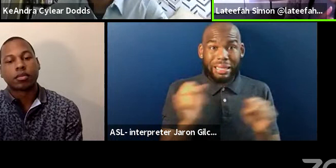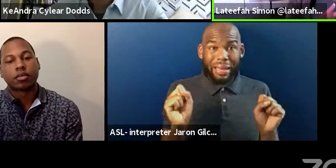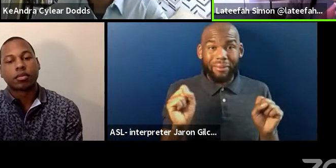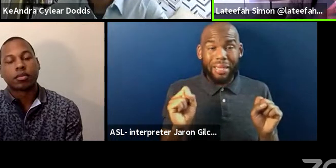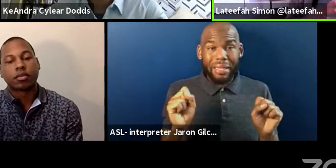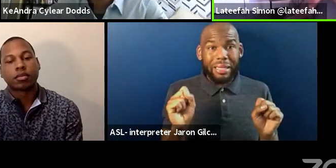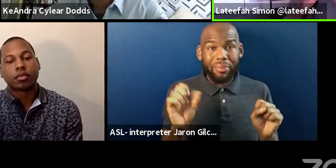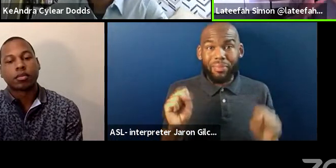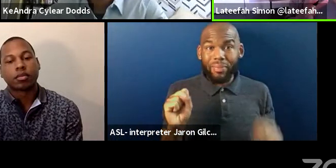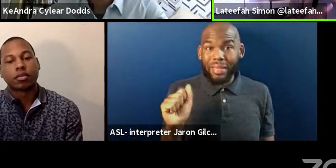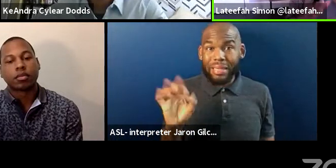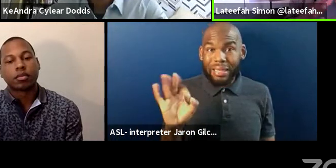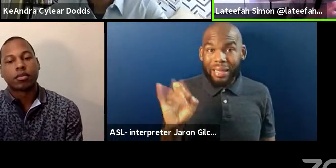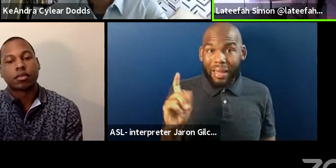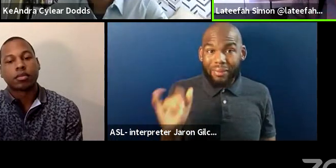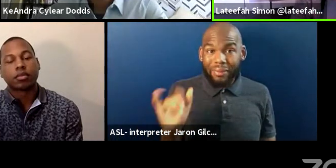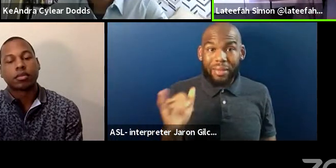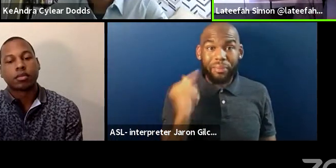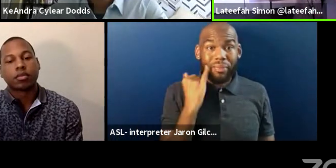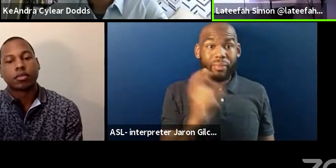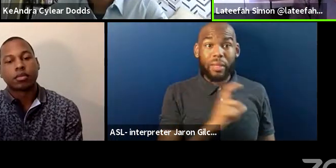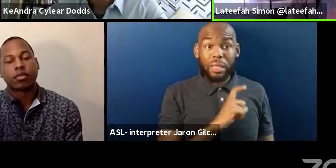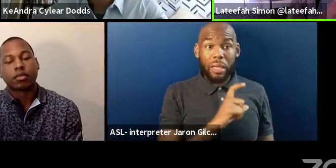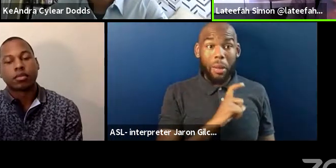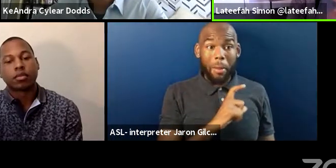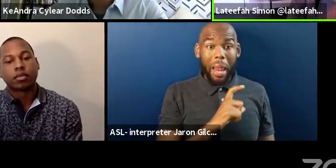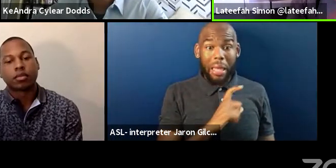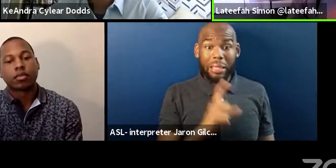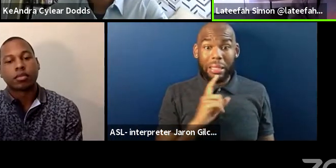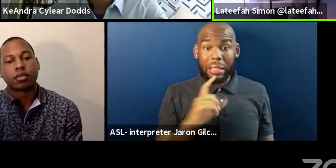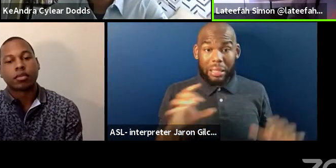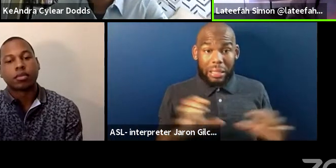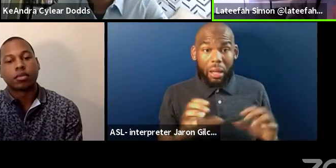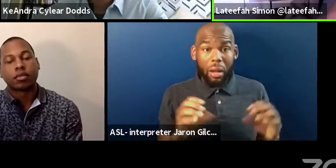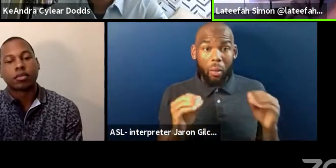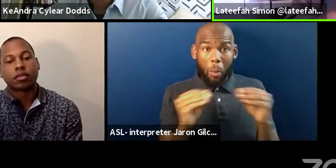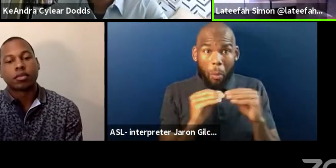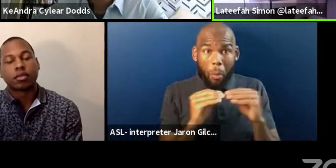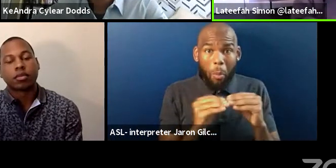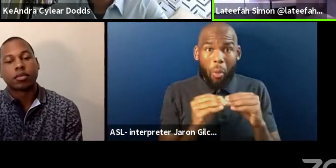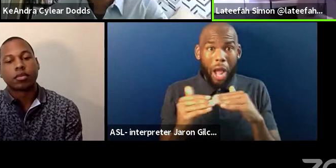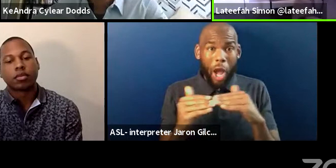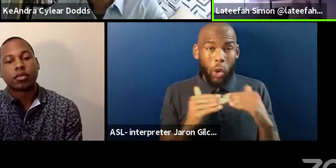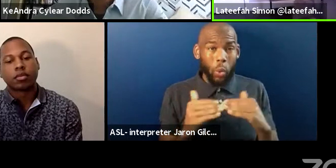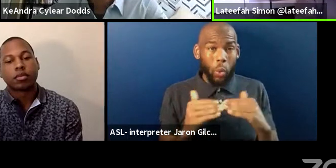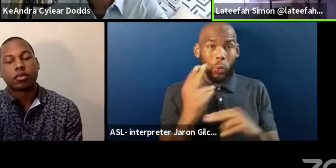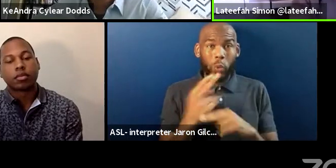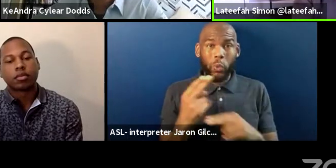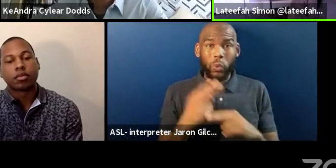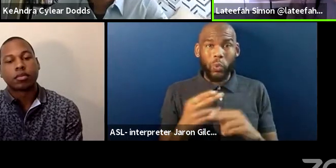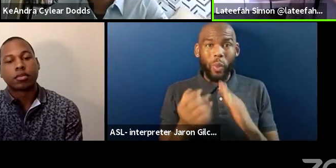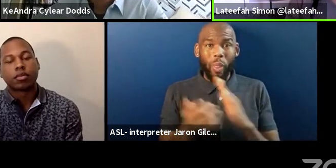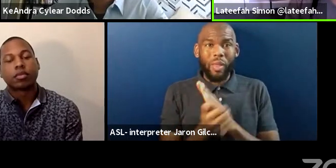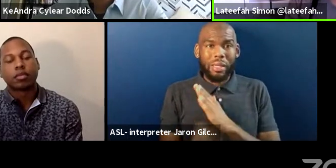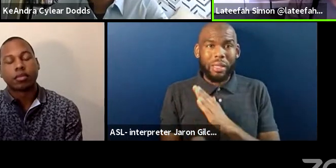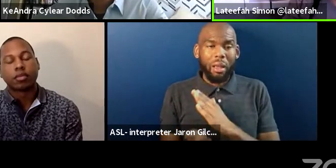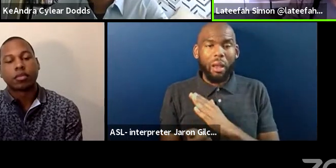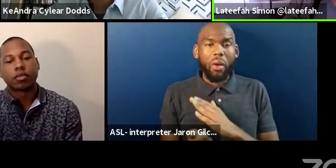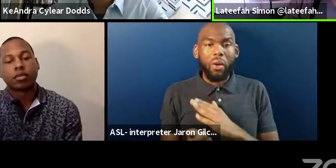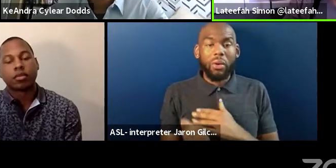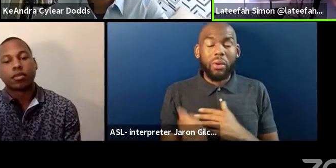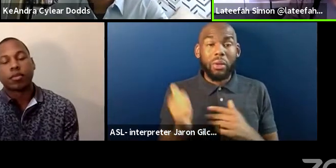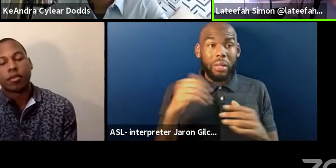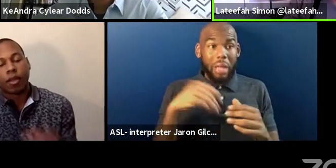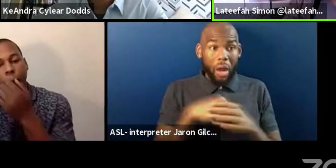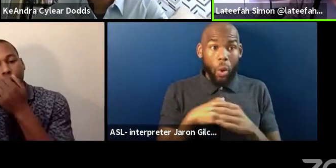done, if at all possible, more equitable, and folks are using their skills for what they need to be used for, and